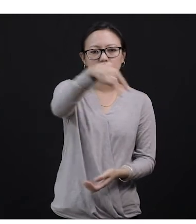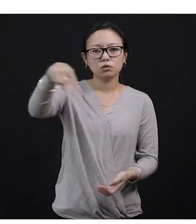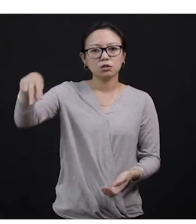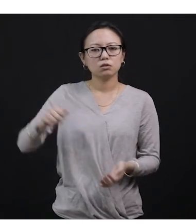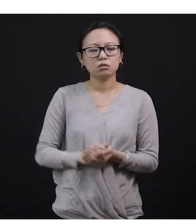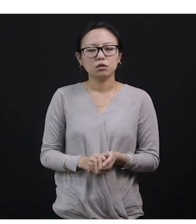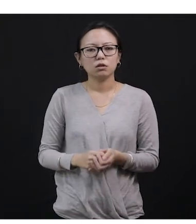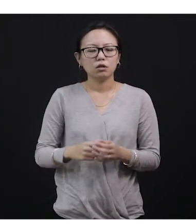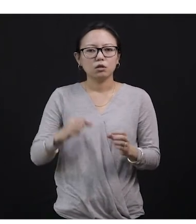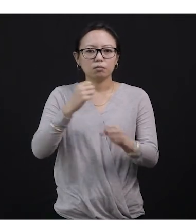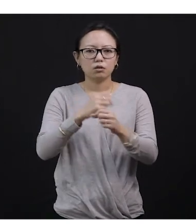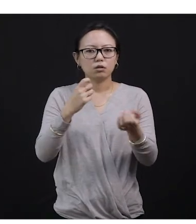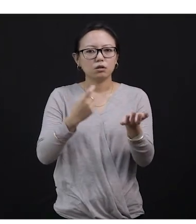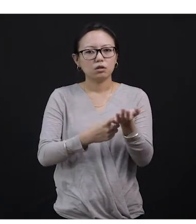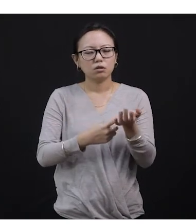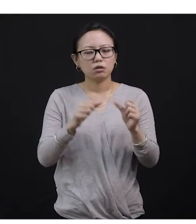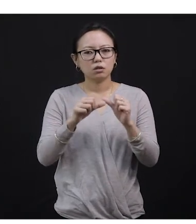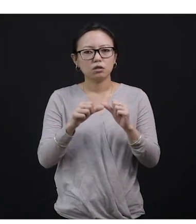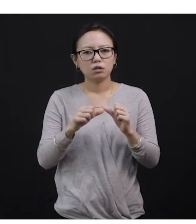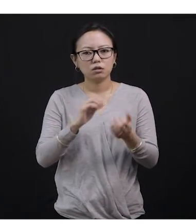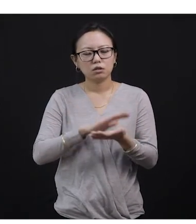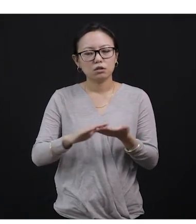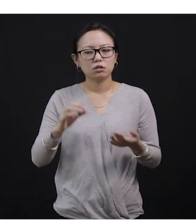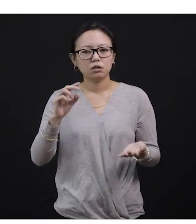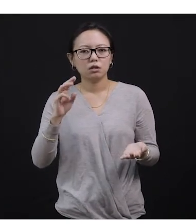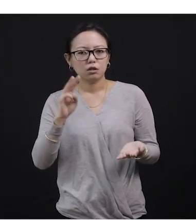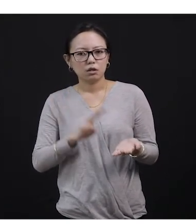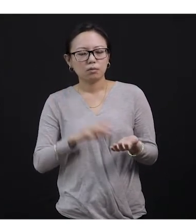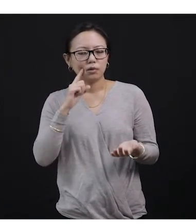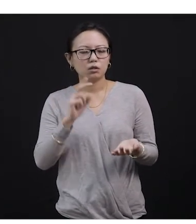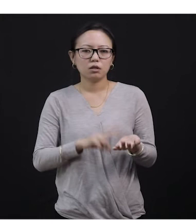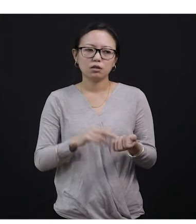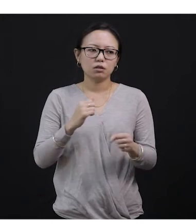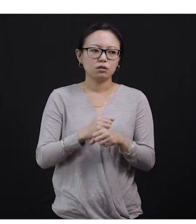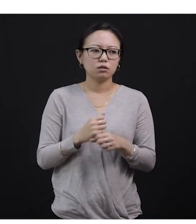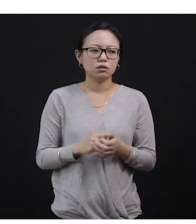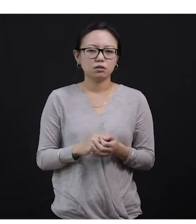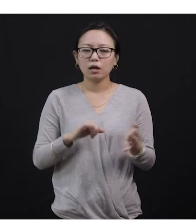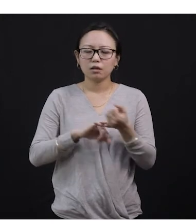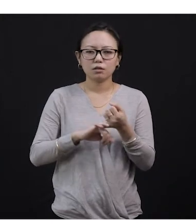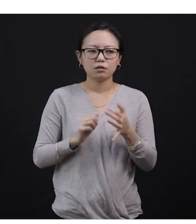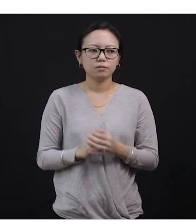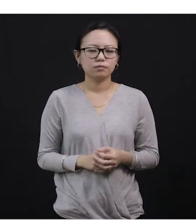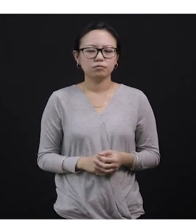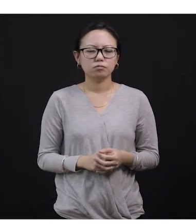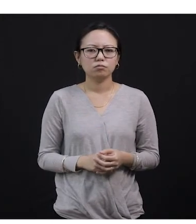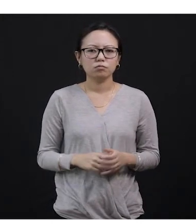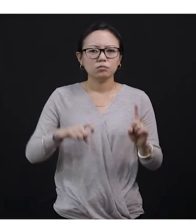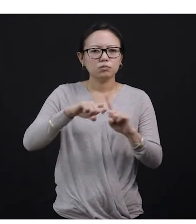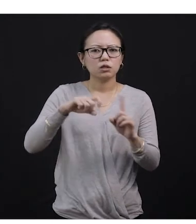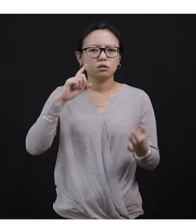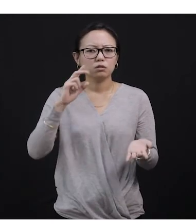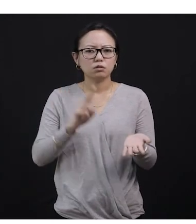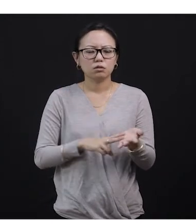some advisors, right? The king is also a single human being and he cannot take all the decisions by himself.